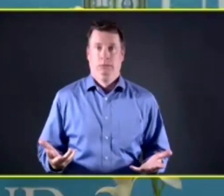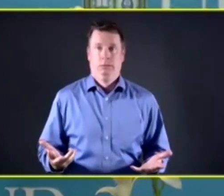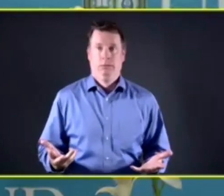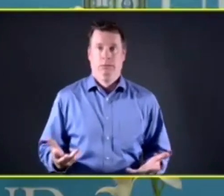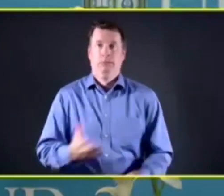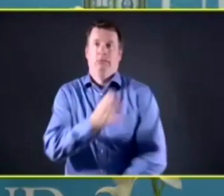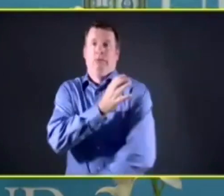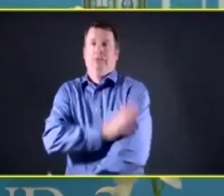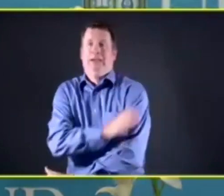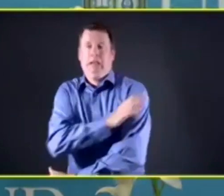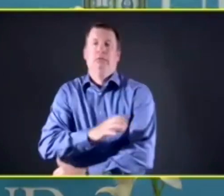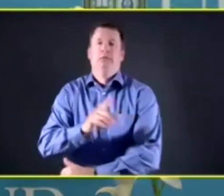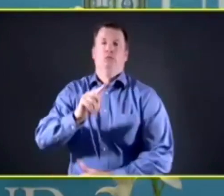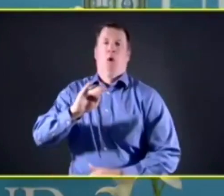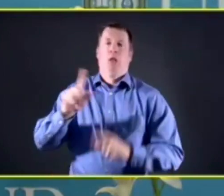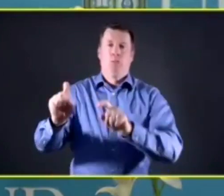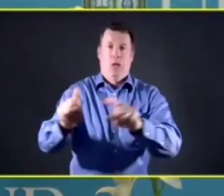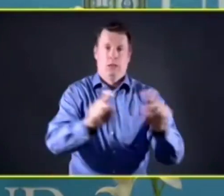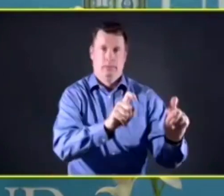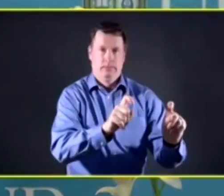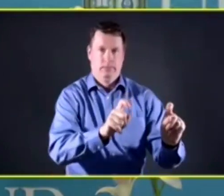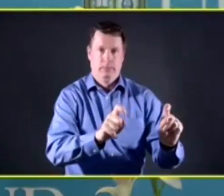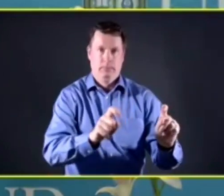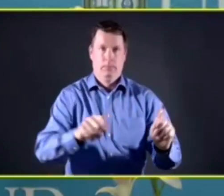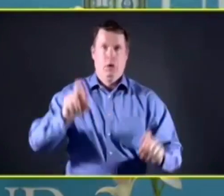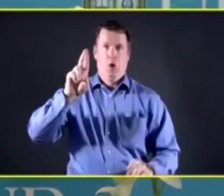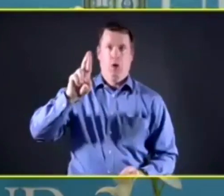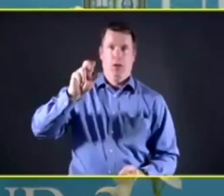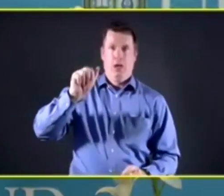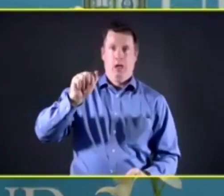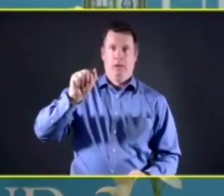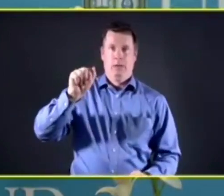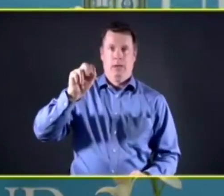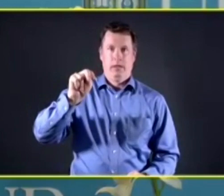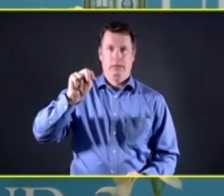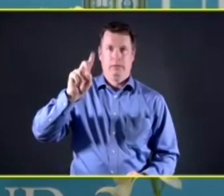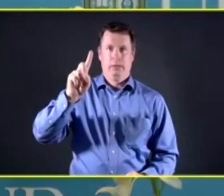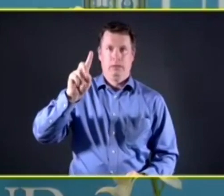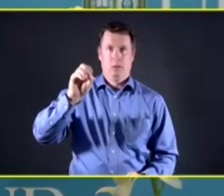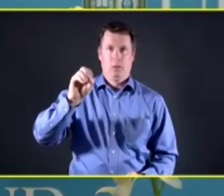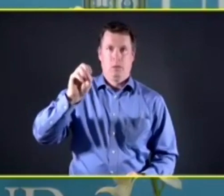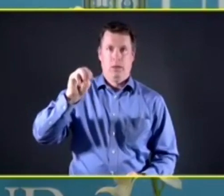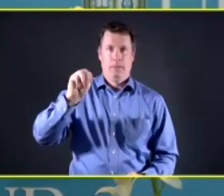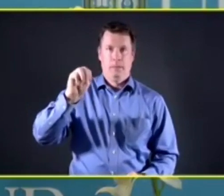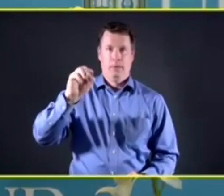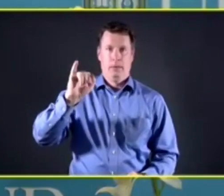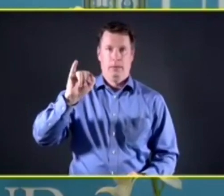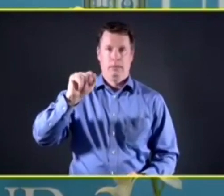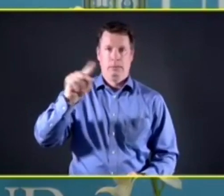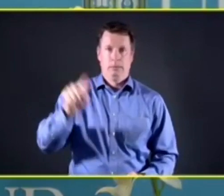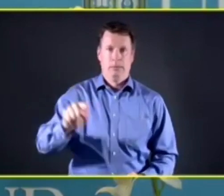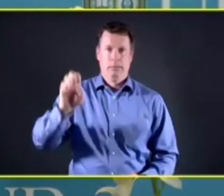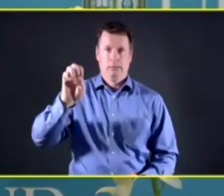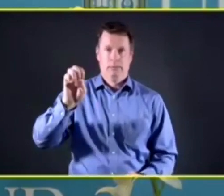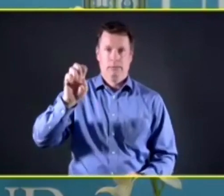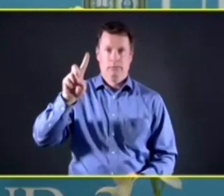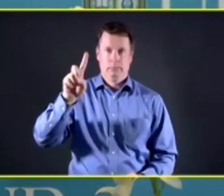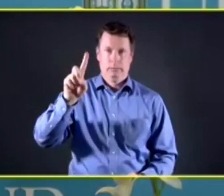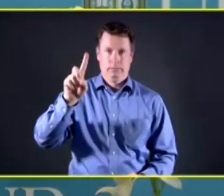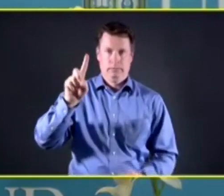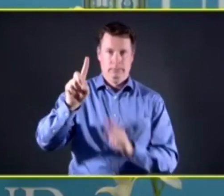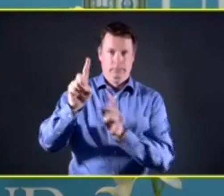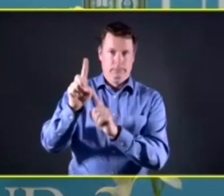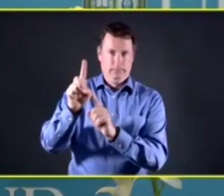the possibilities or their preliminary results that are starting to show. But I've yet to